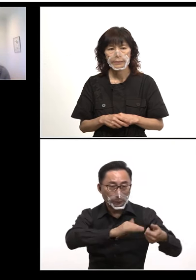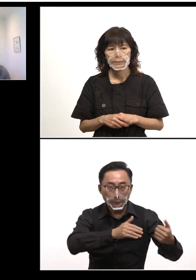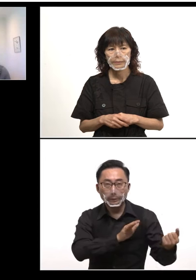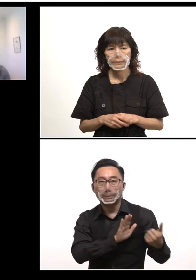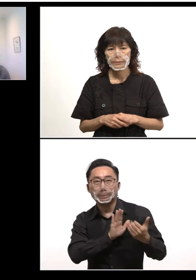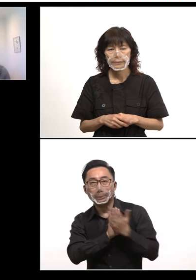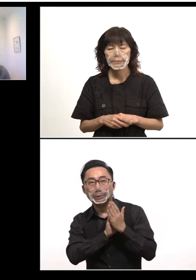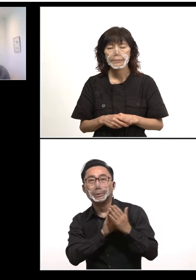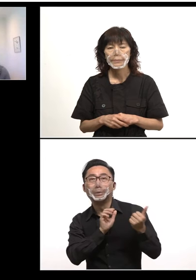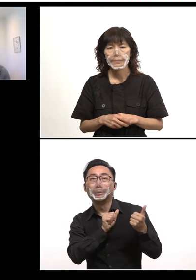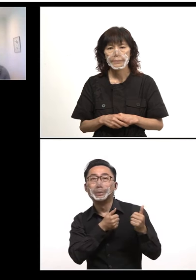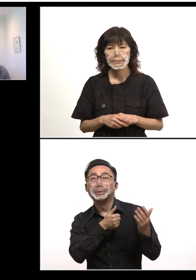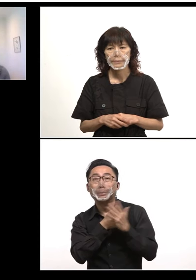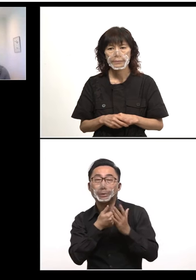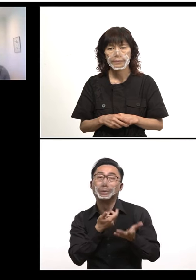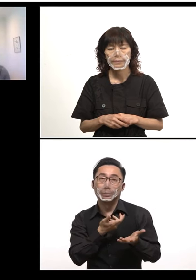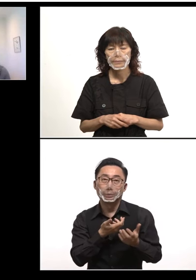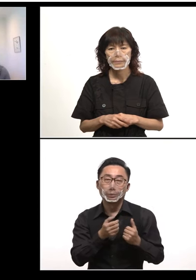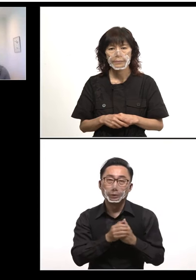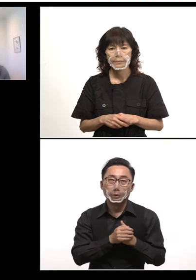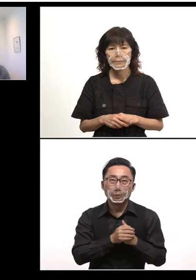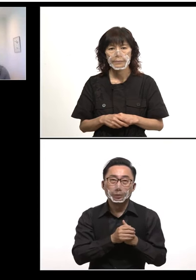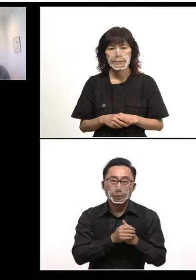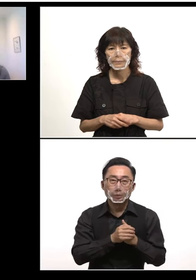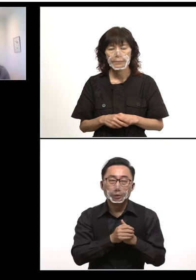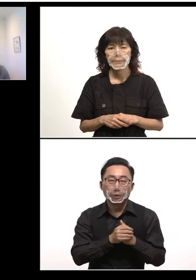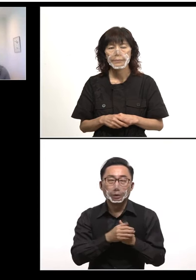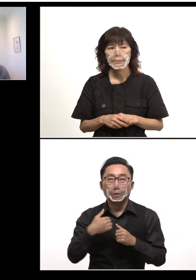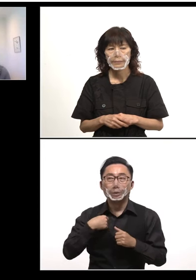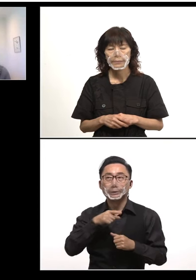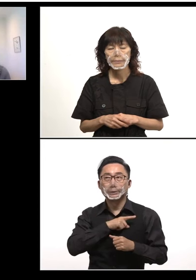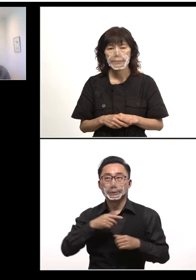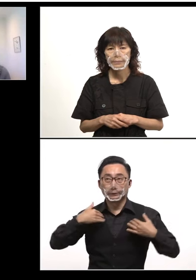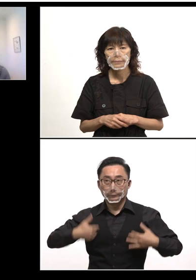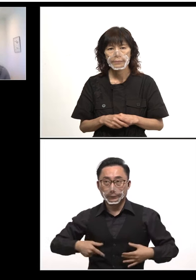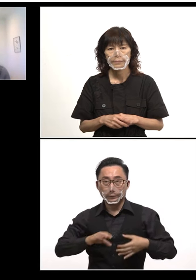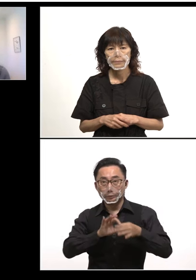with On Sok Nee, who's the director in Cambodia, who's a disabled female.